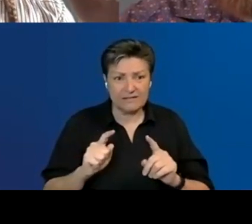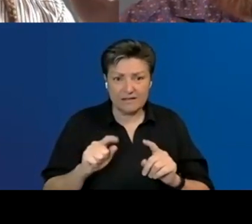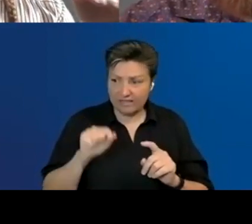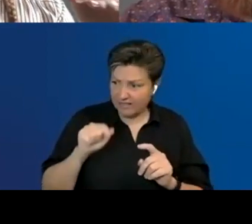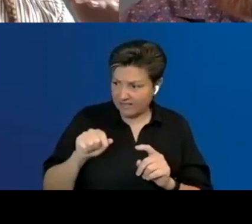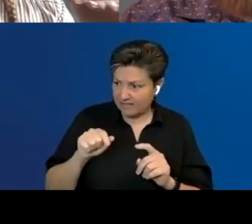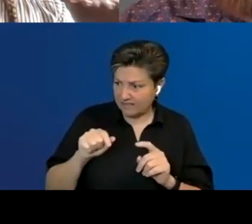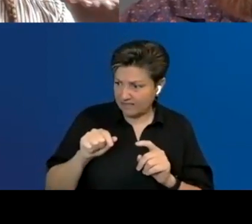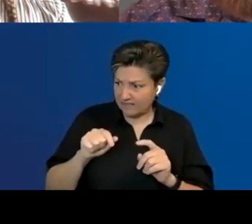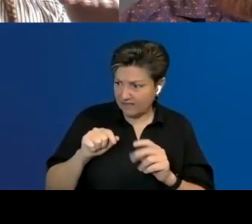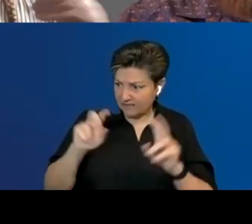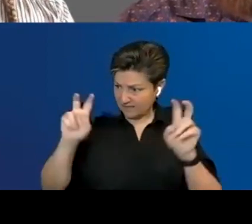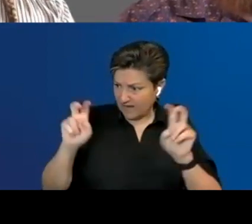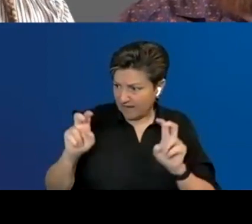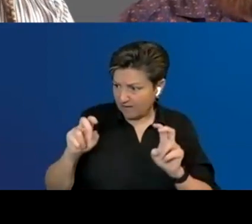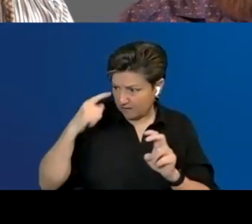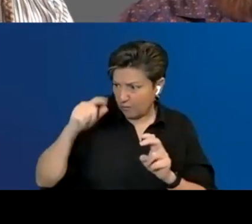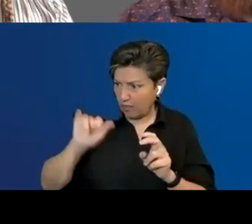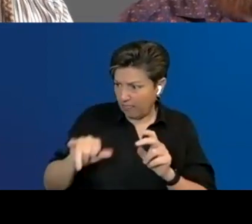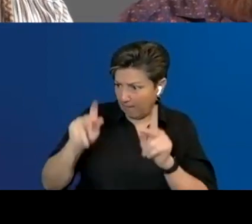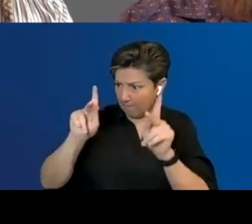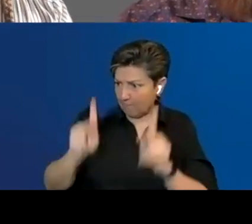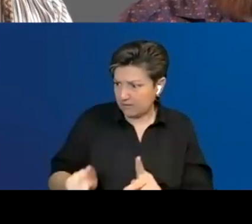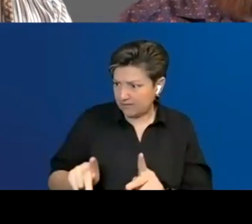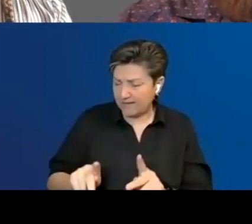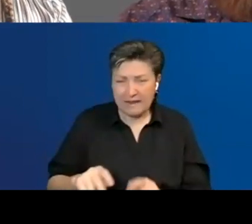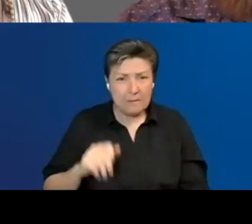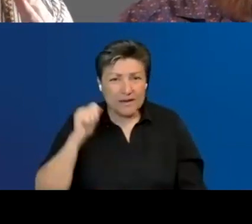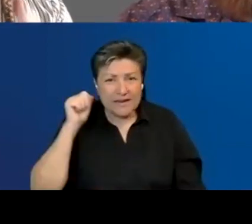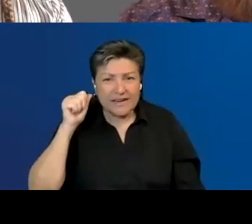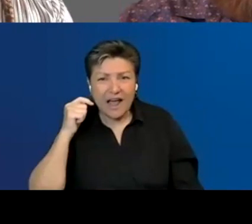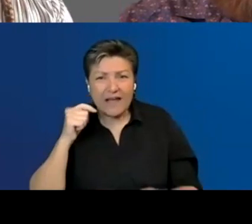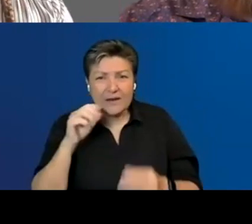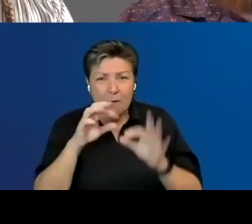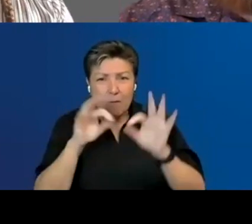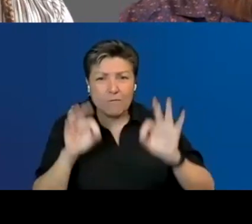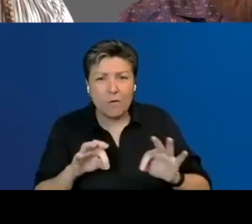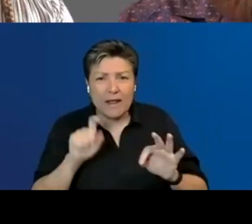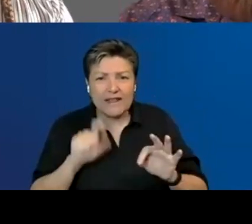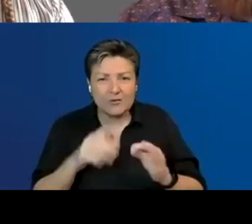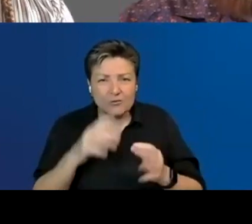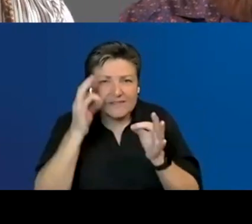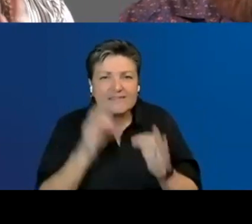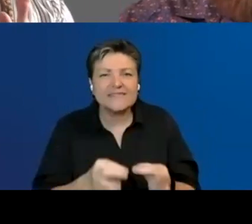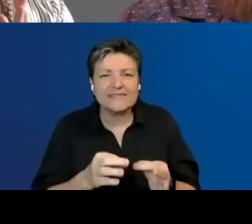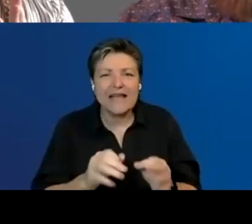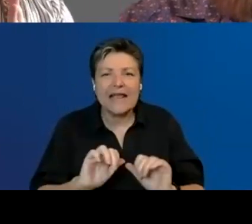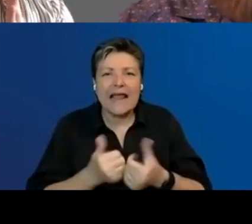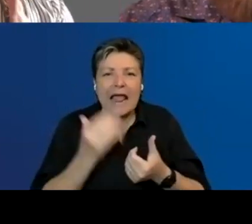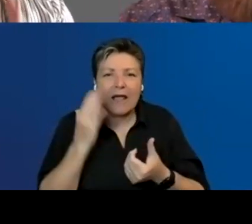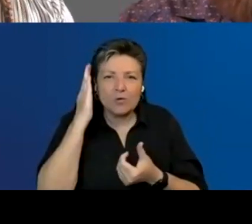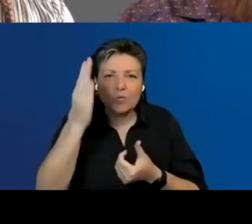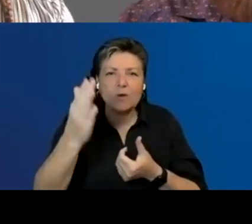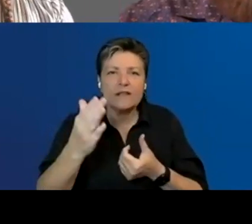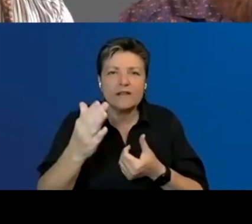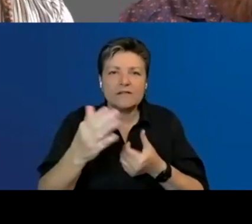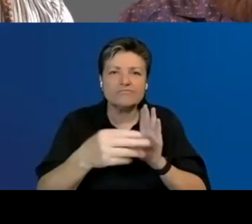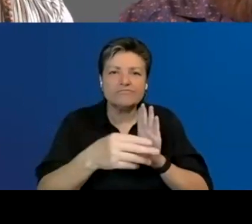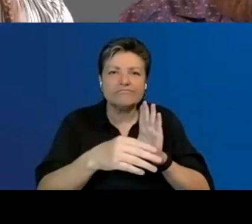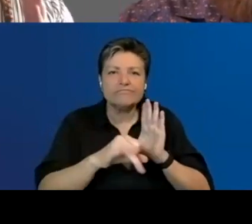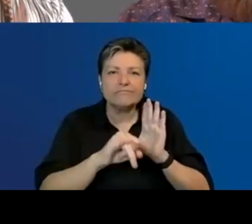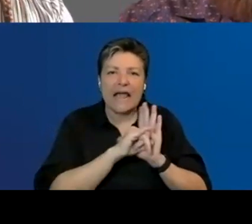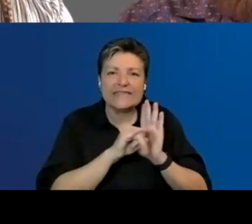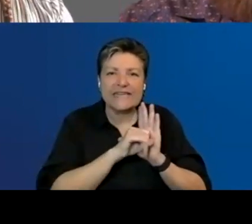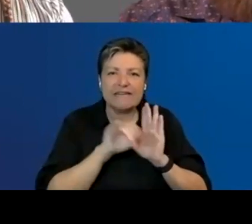this titles he has. But in an audio form, we said you need to pick how you're going to identify this